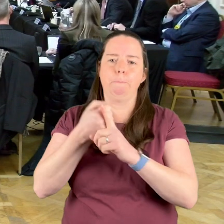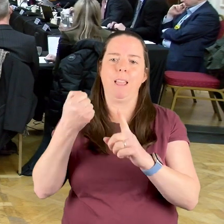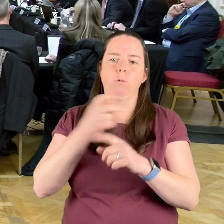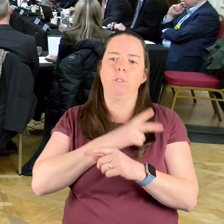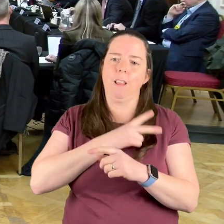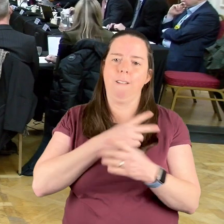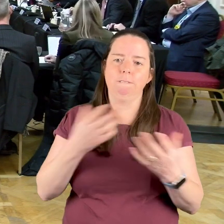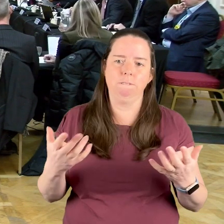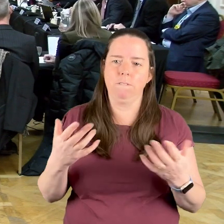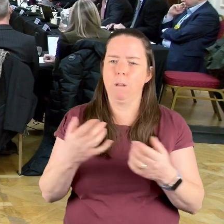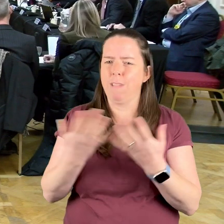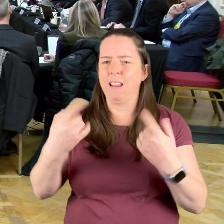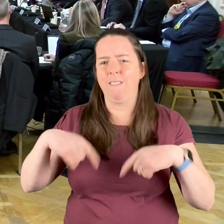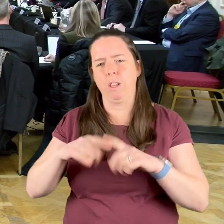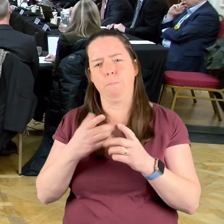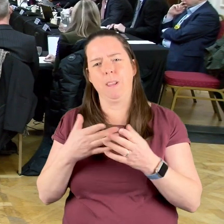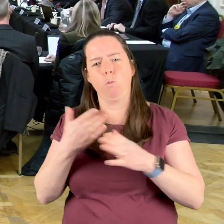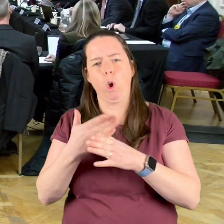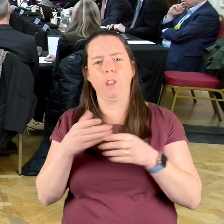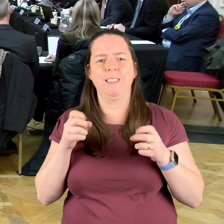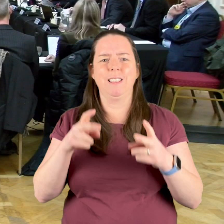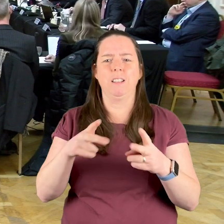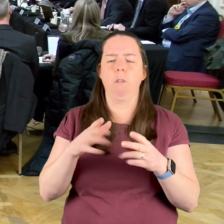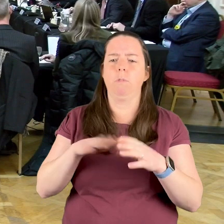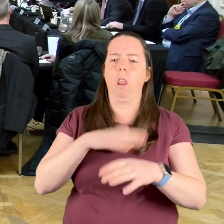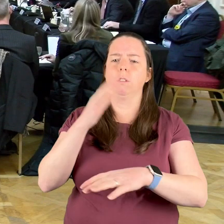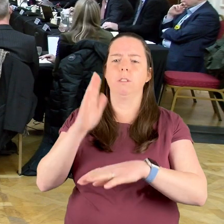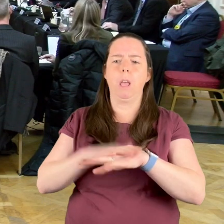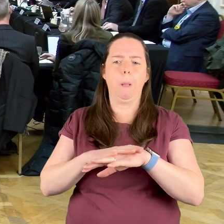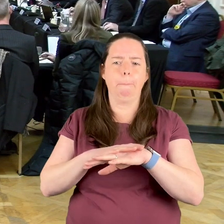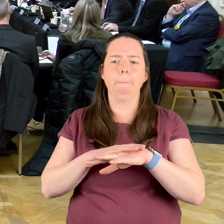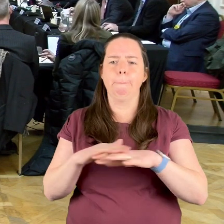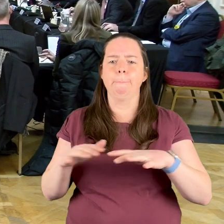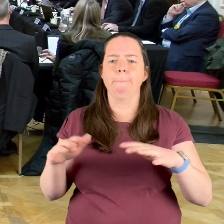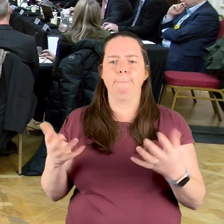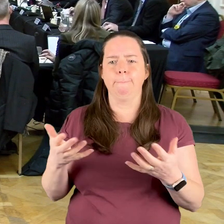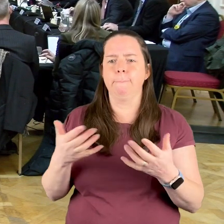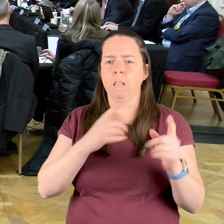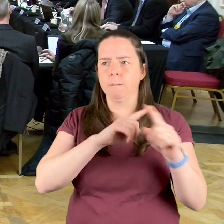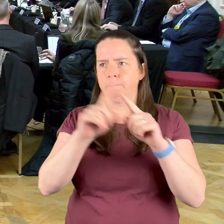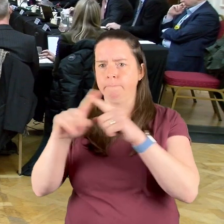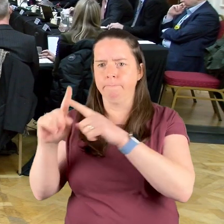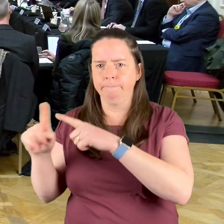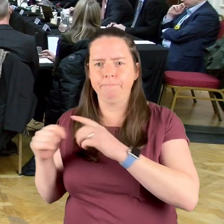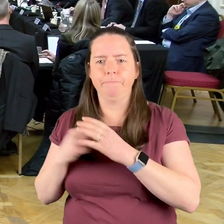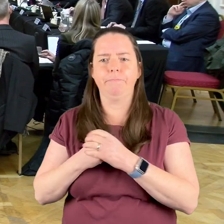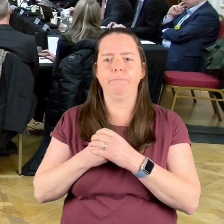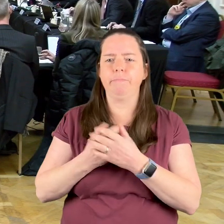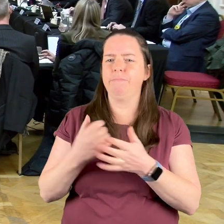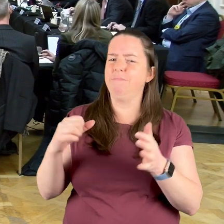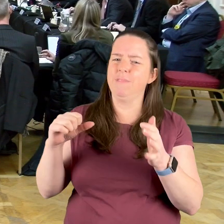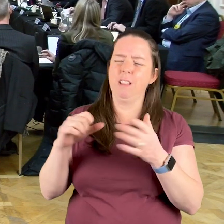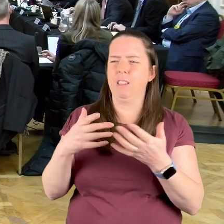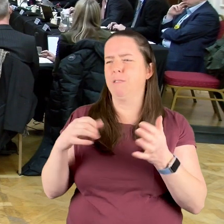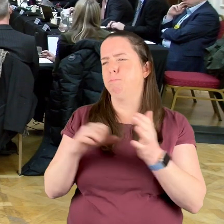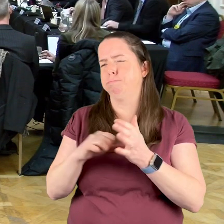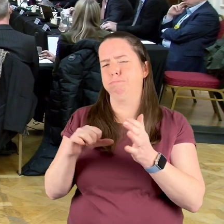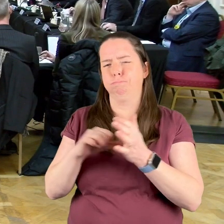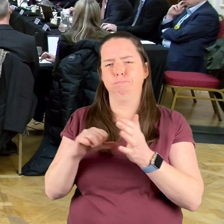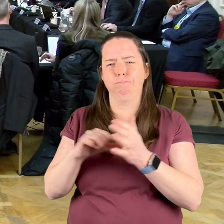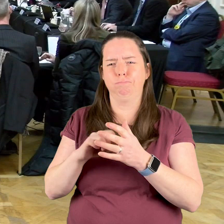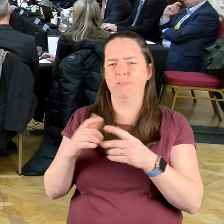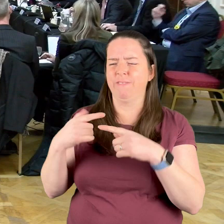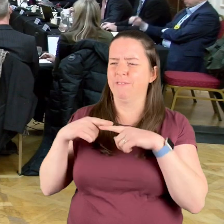Many of us have worked in these systems for a long time in various different places. This is as hard as I've seen it for a consistent